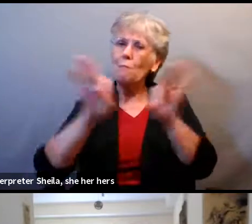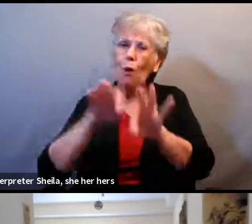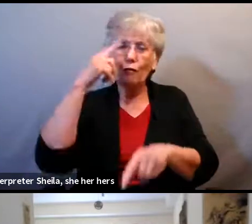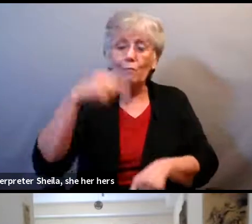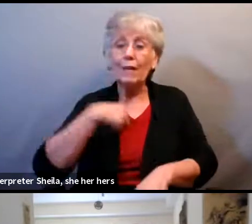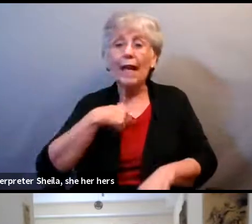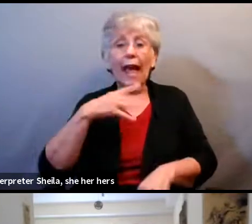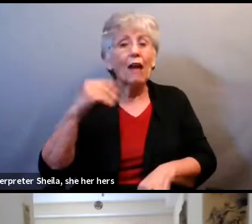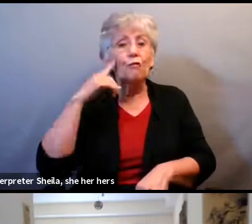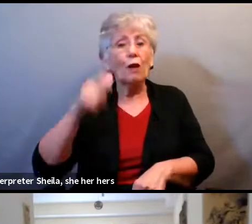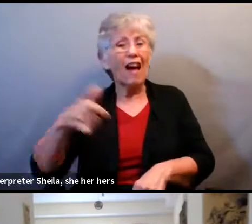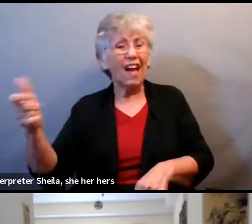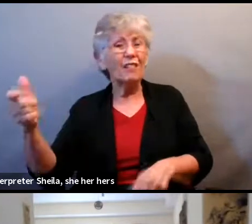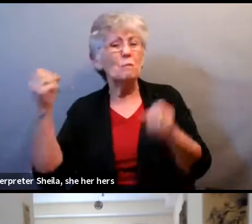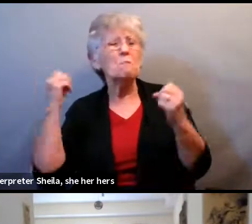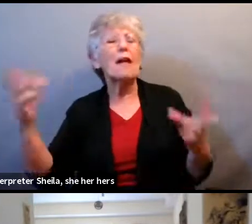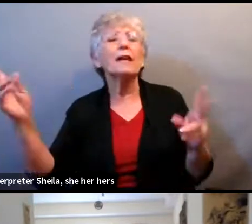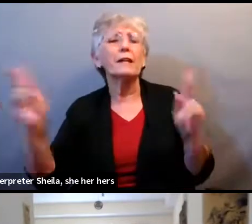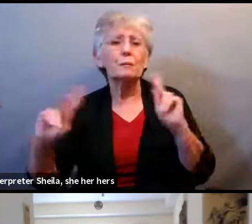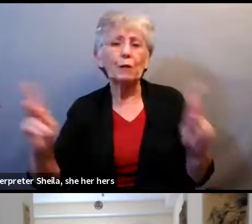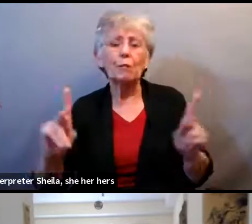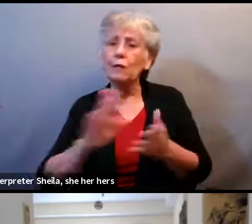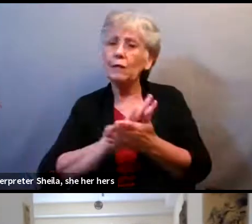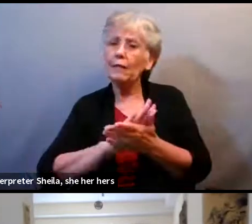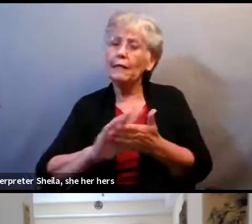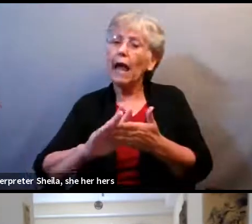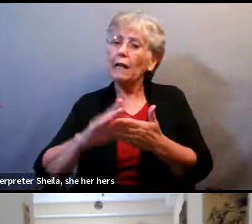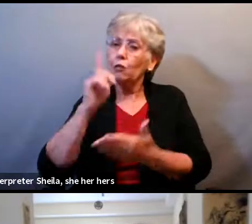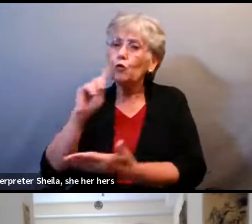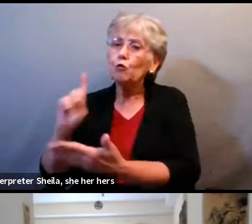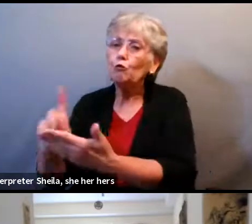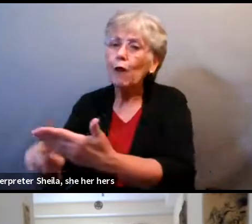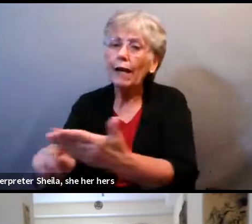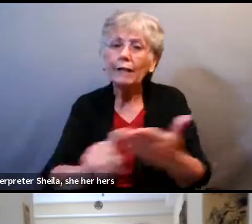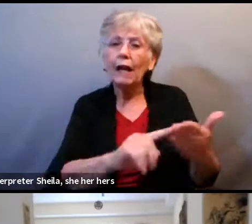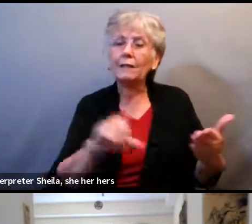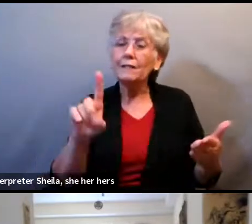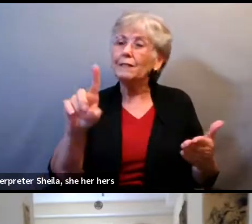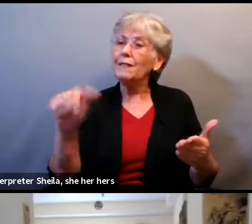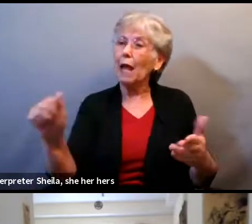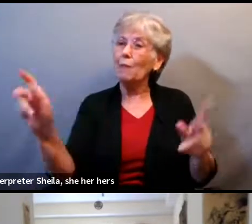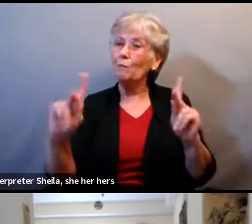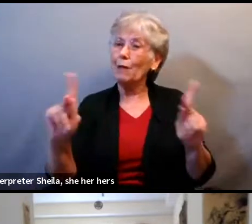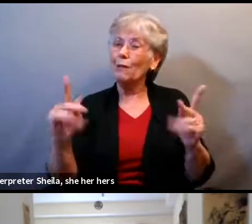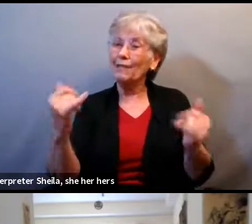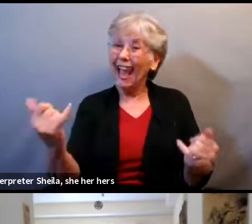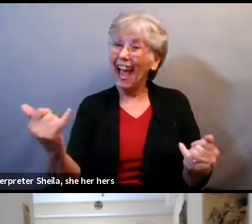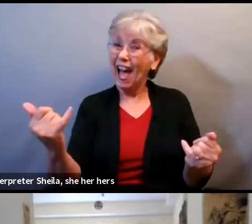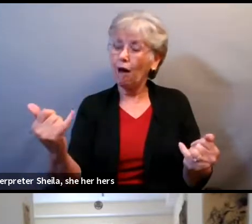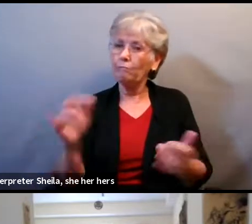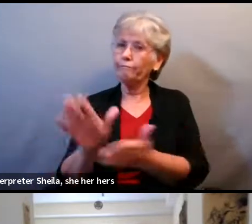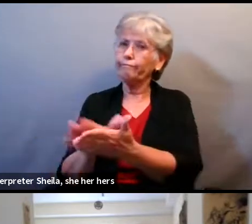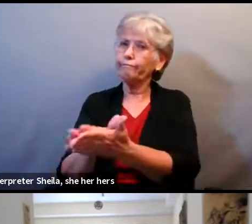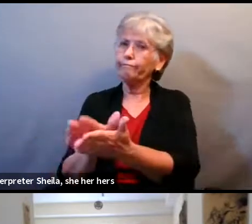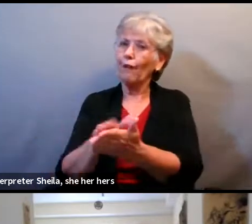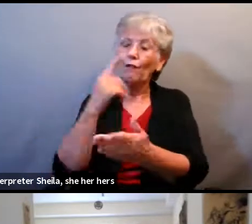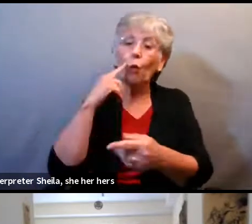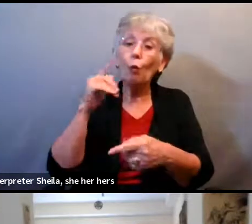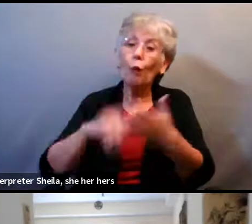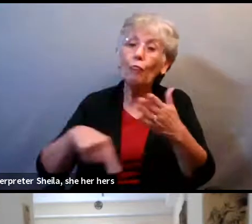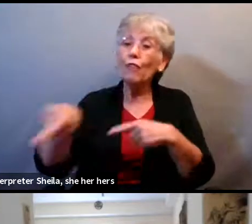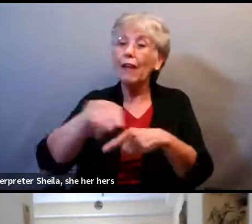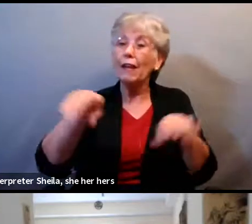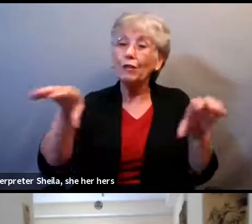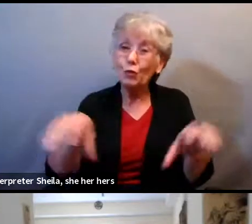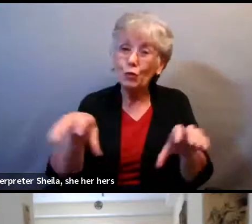was nice to like recognize disabled people being like acknowledged for what they do and getting to kind of